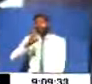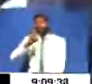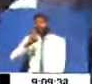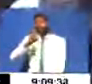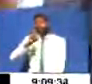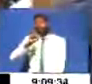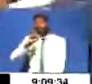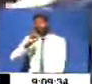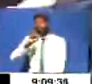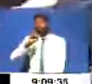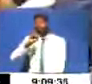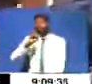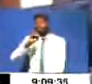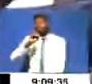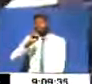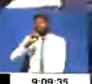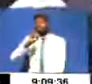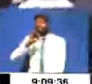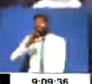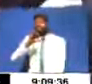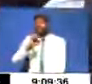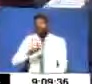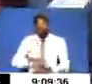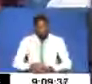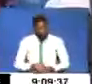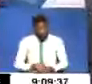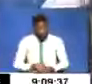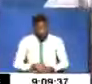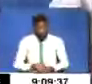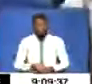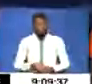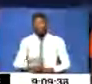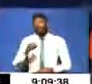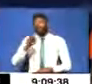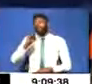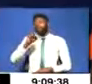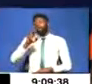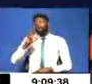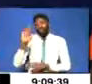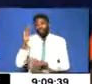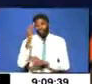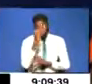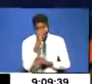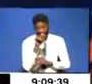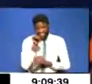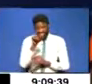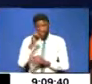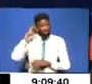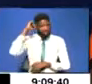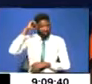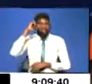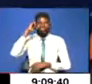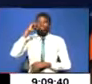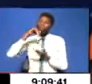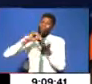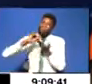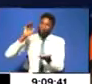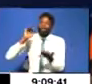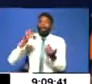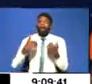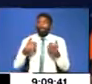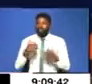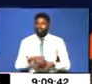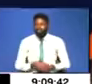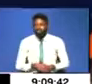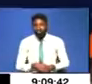The Mau Forest restoration politics taking the center stage. In whose hands is this country safe?